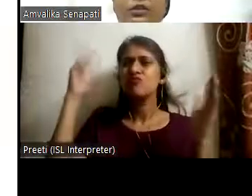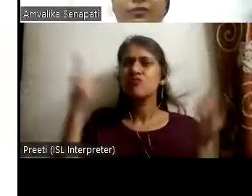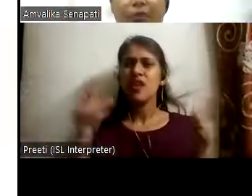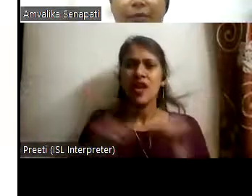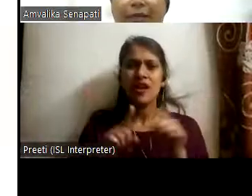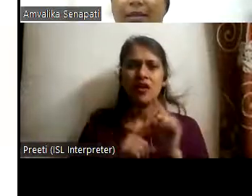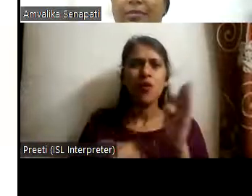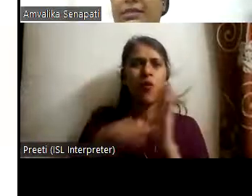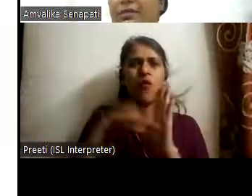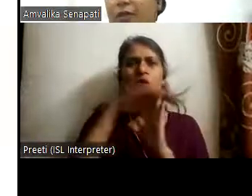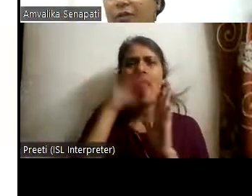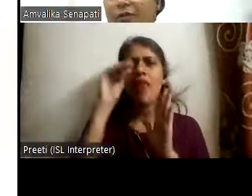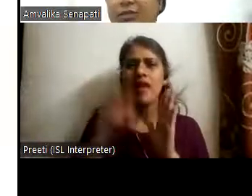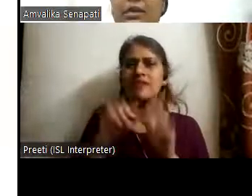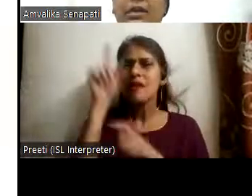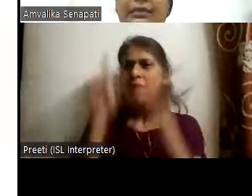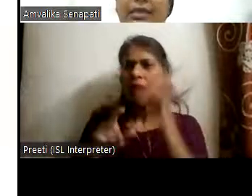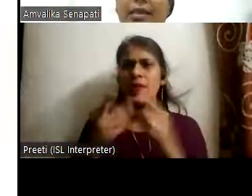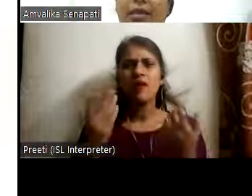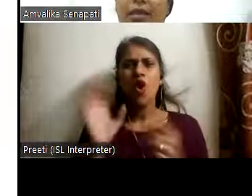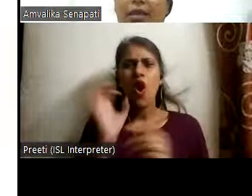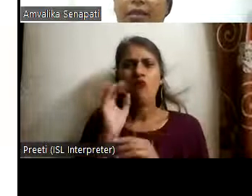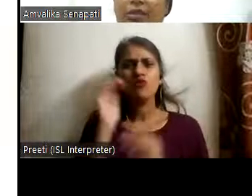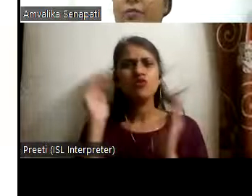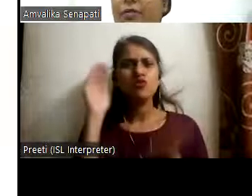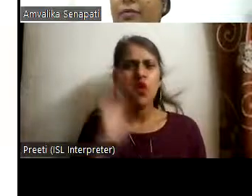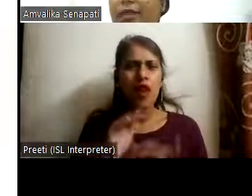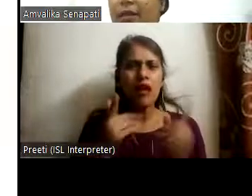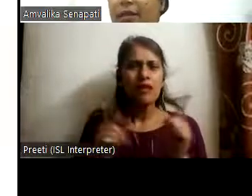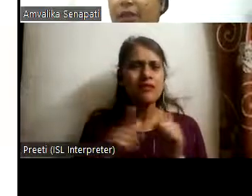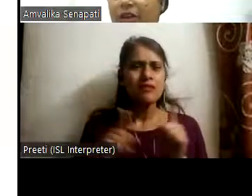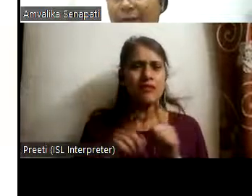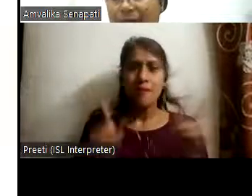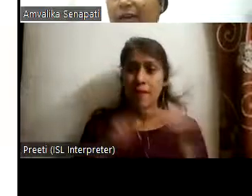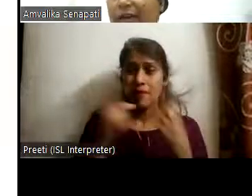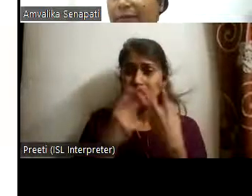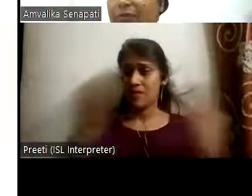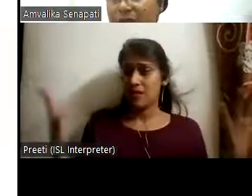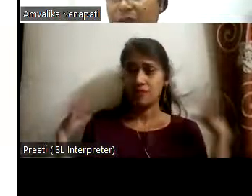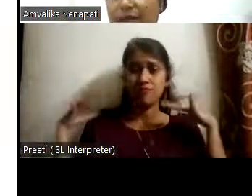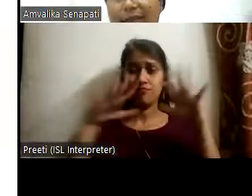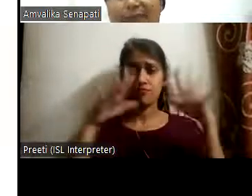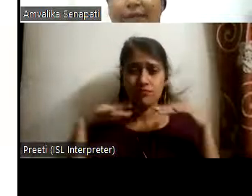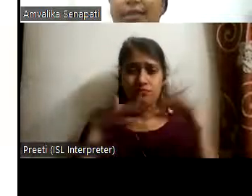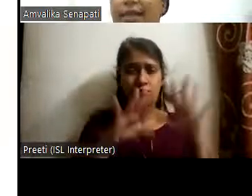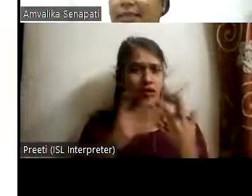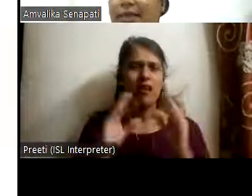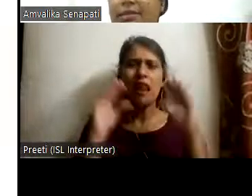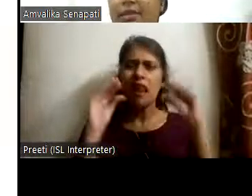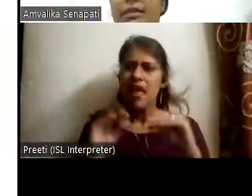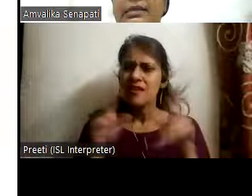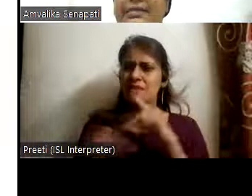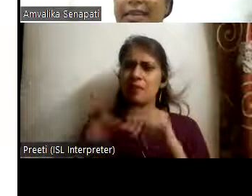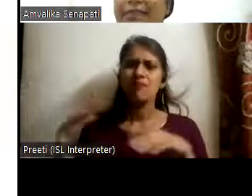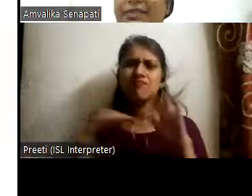where only a few people come, it's a small office, then it's not probably economically viable to install a lift. And in that